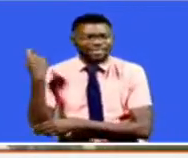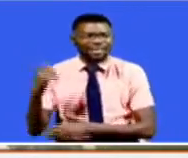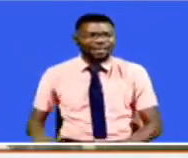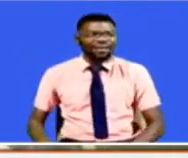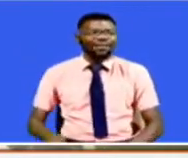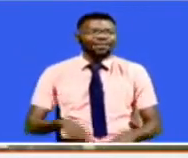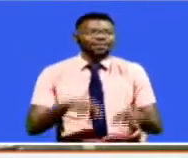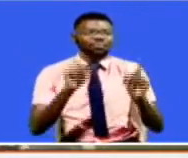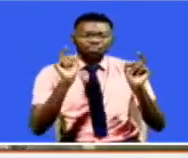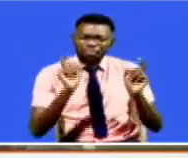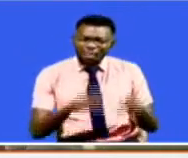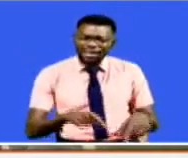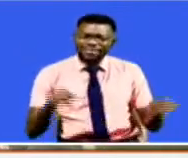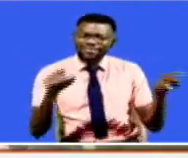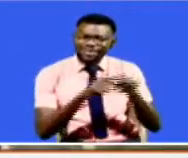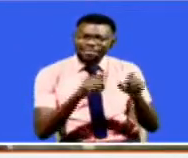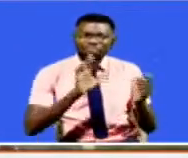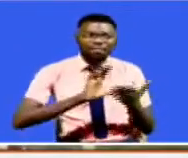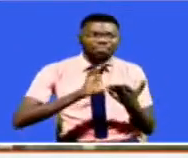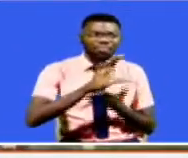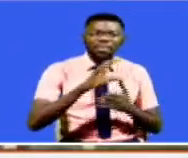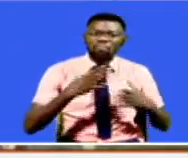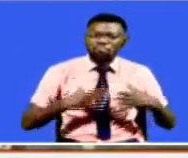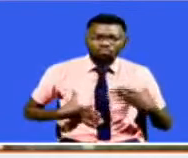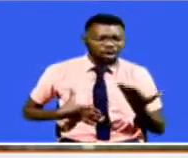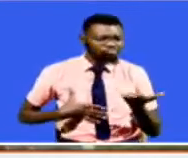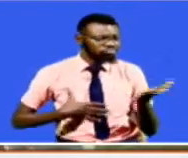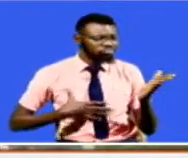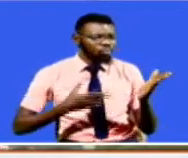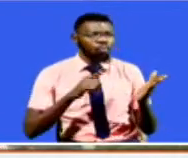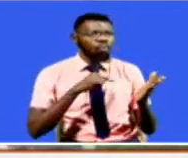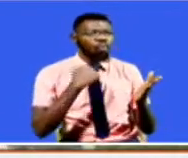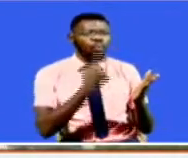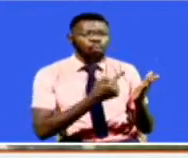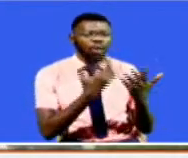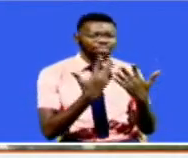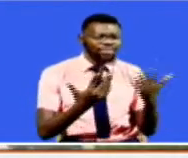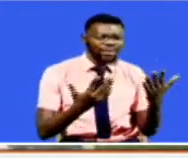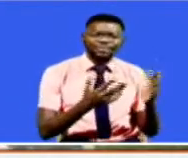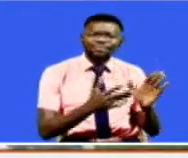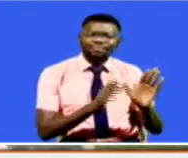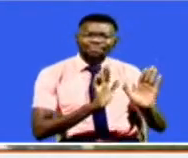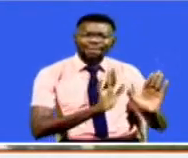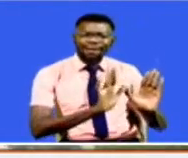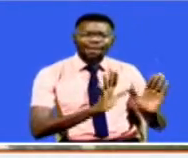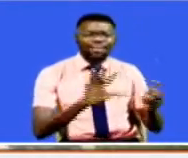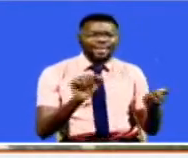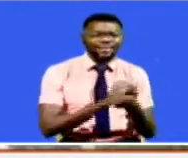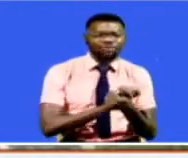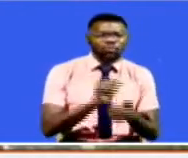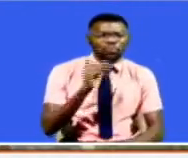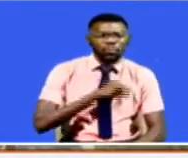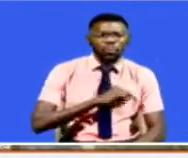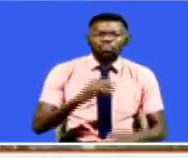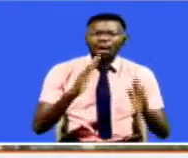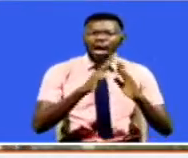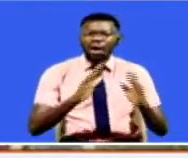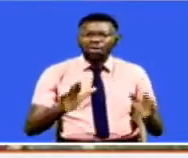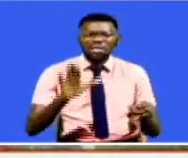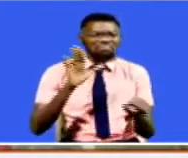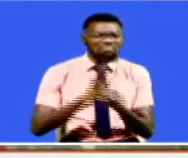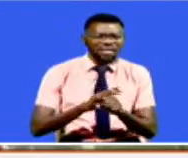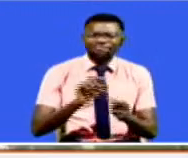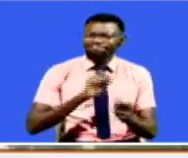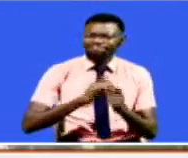to also compensate those who have lost their property. We are aware that so many houses